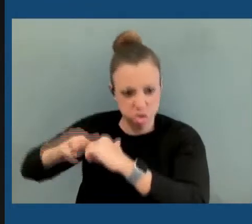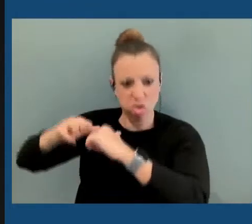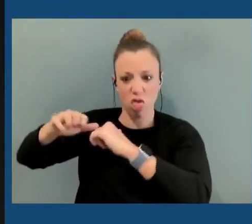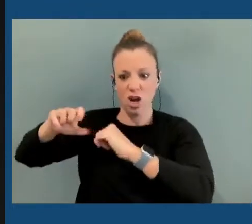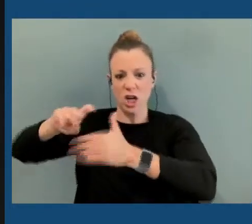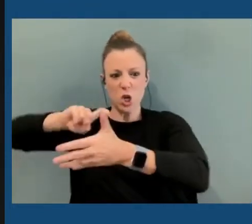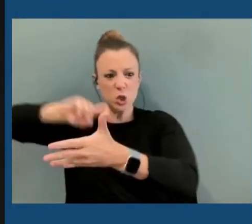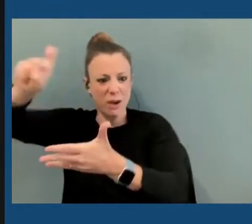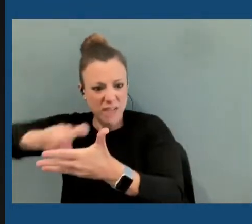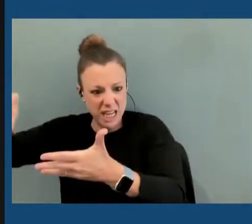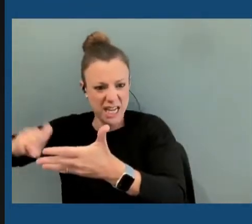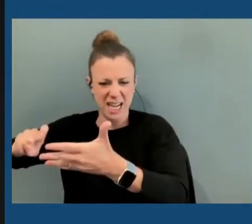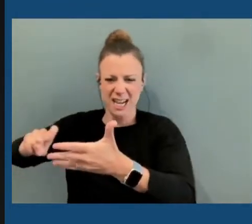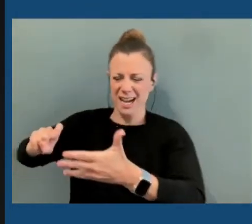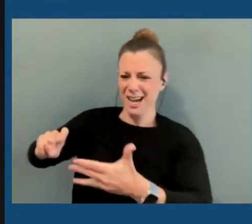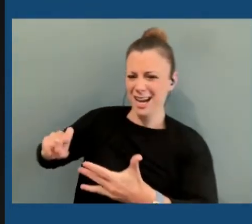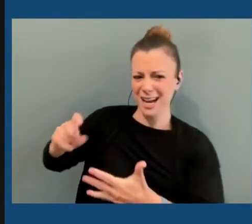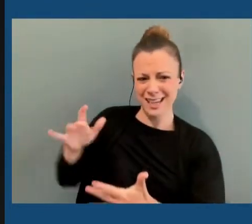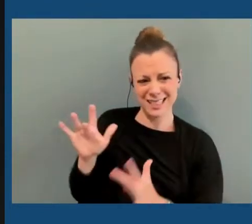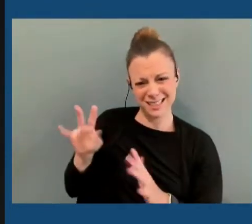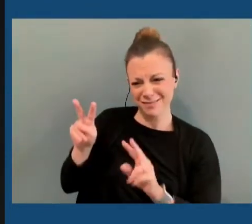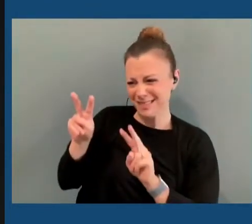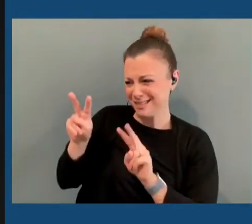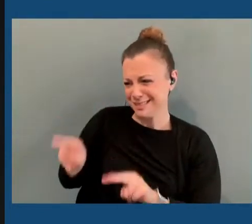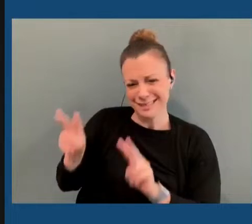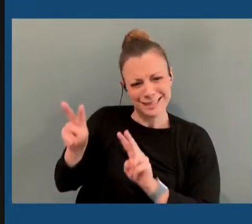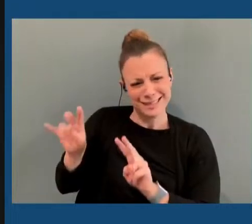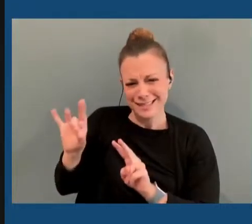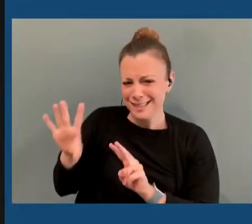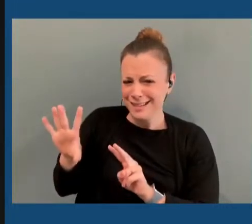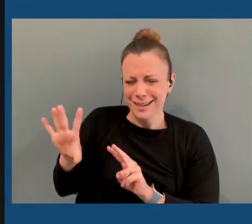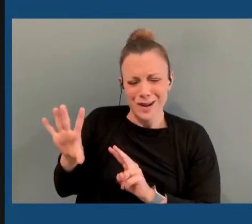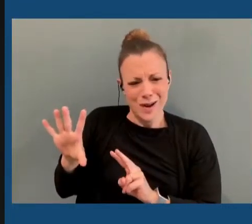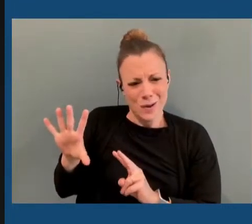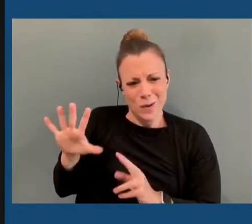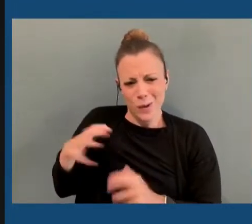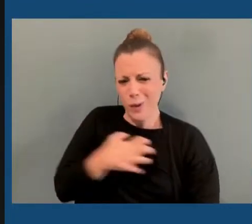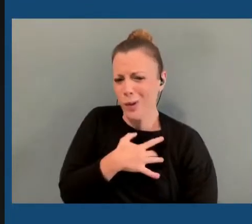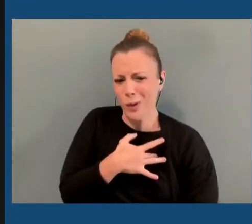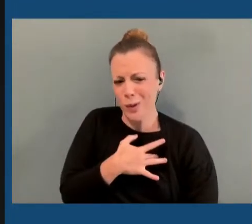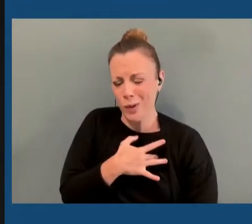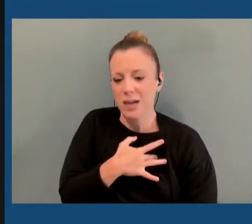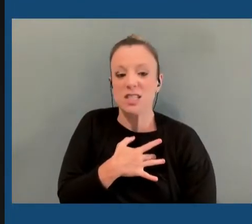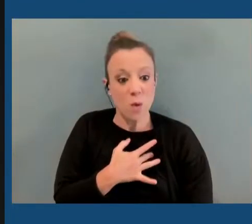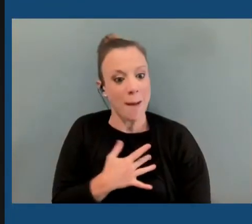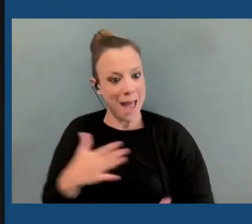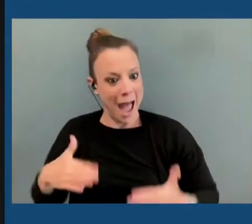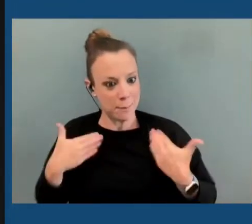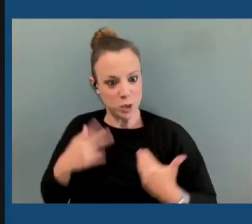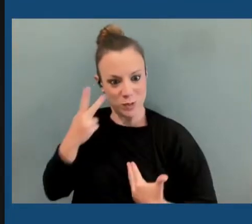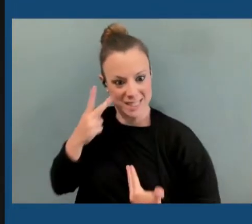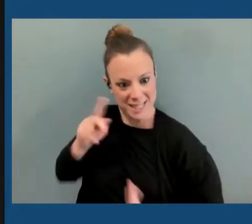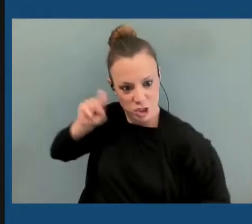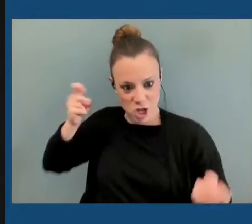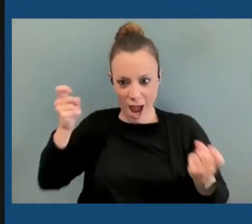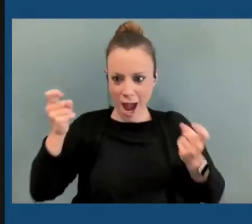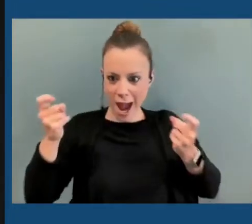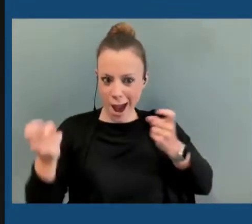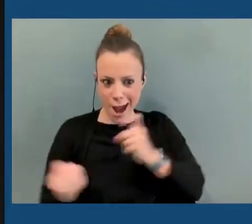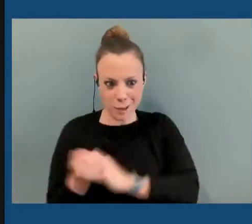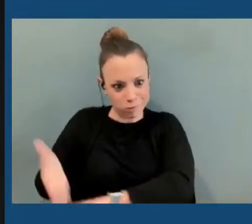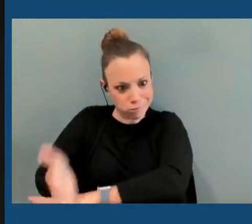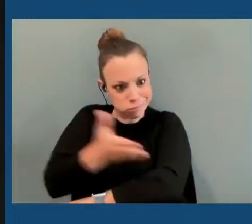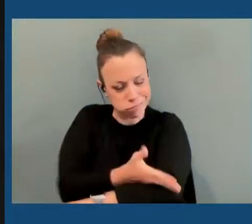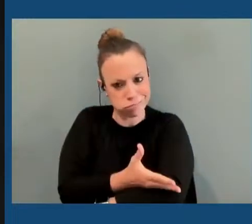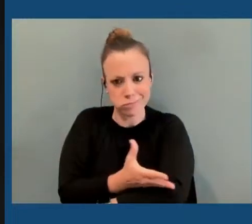we've gone through much disinvestment, and I'm proud to see the investment that's happening throughout our city. So thank